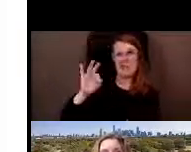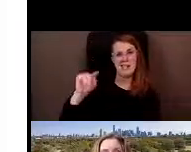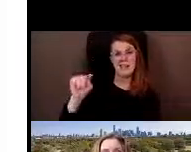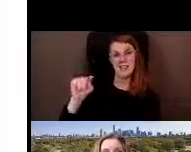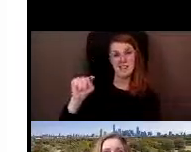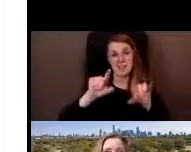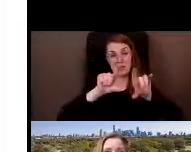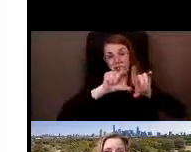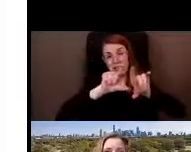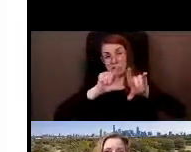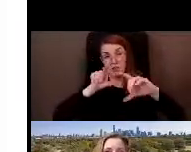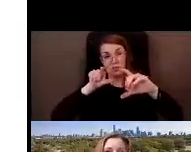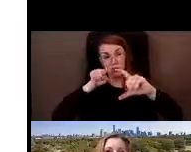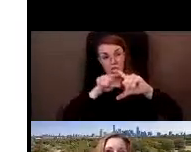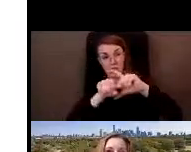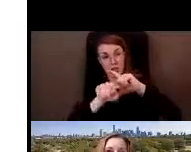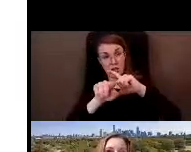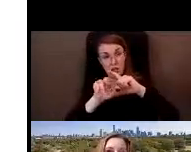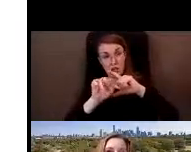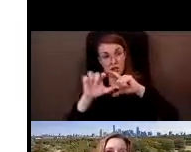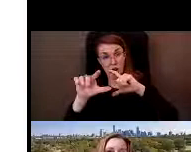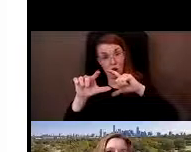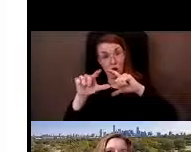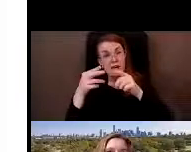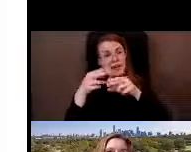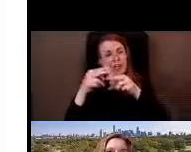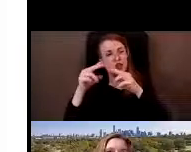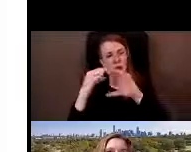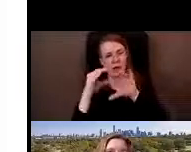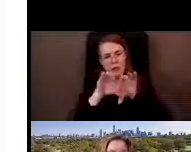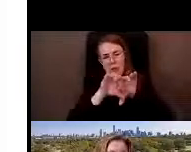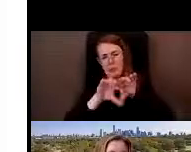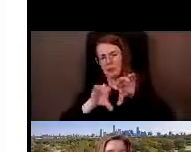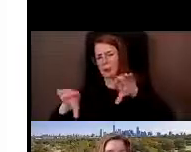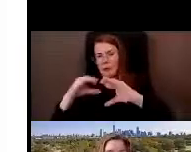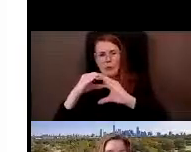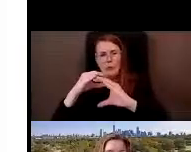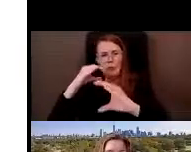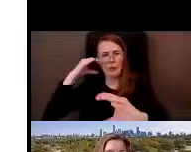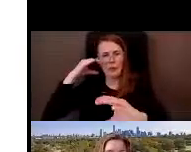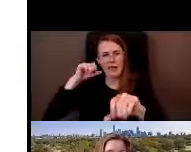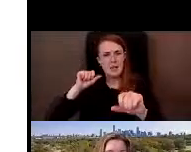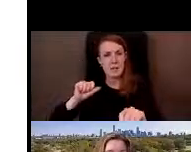as possible so you experience daylight just past either side as you come into the tunnel.